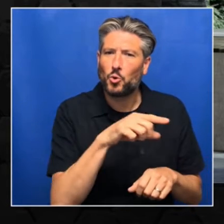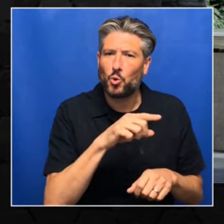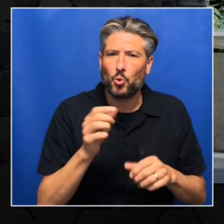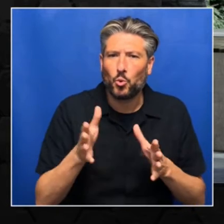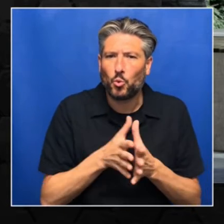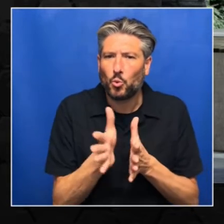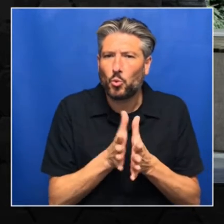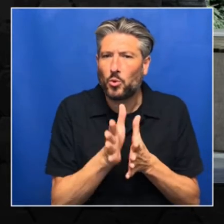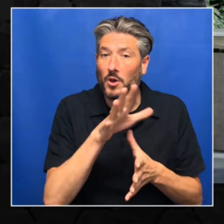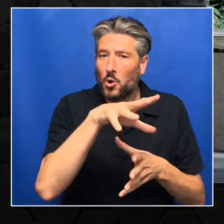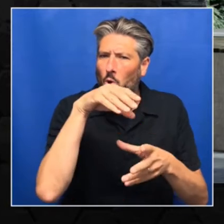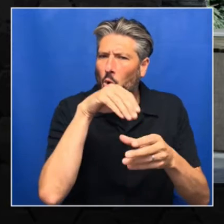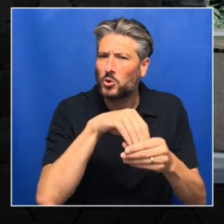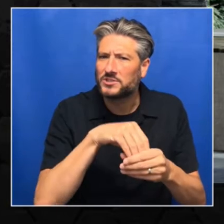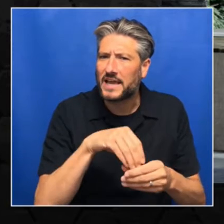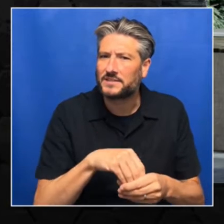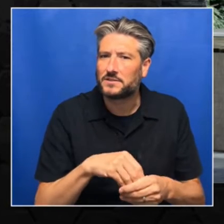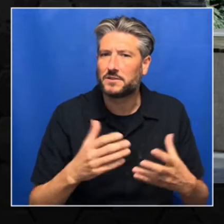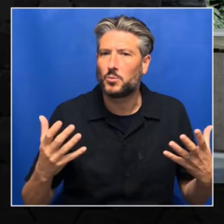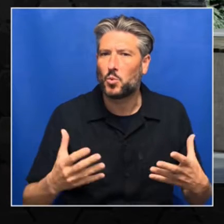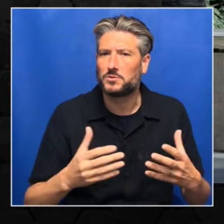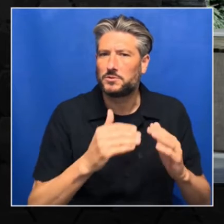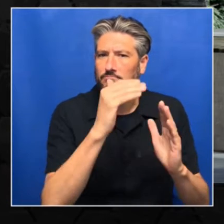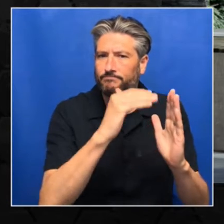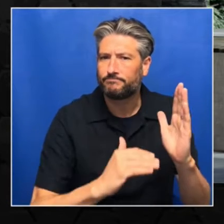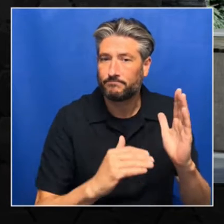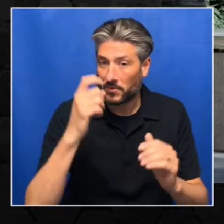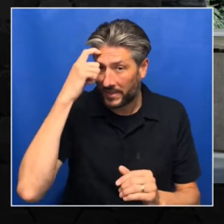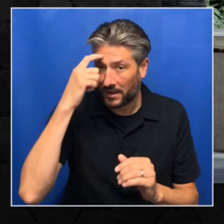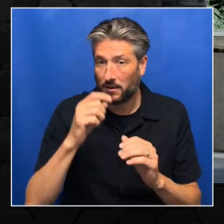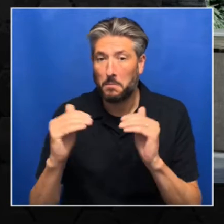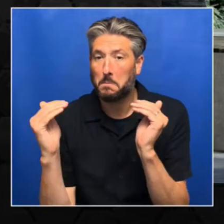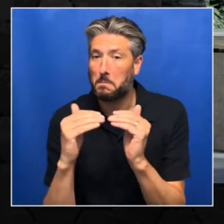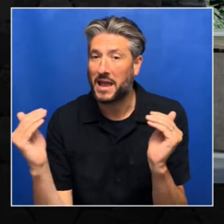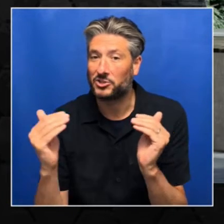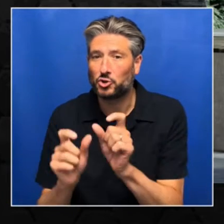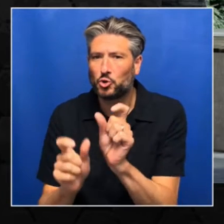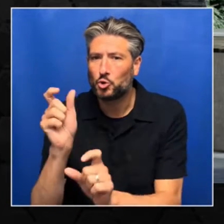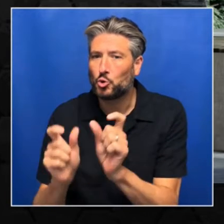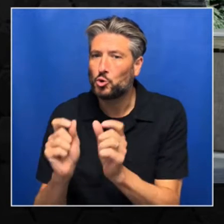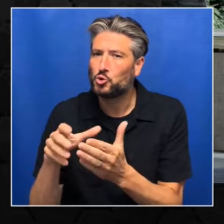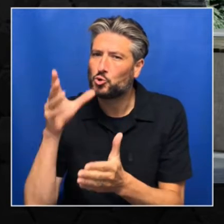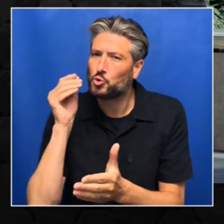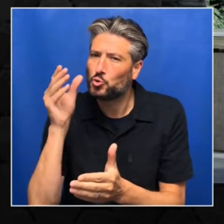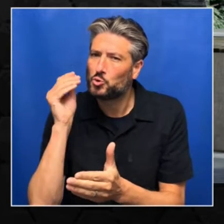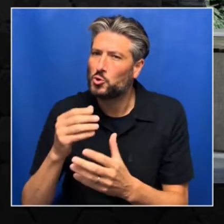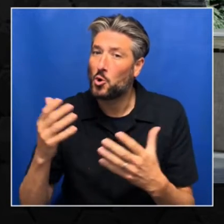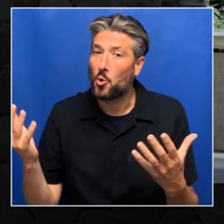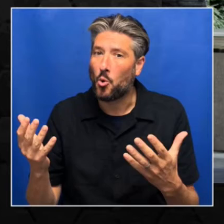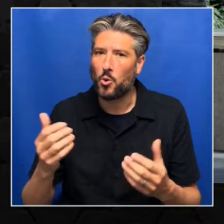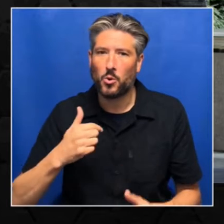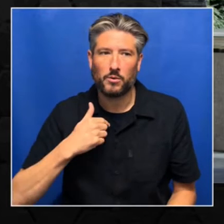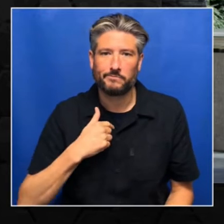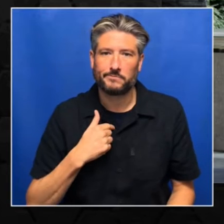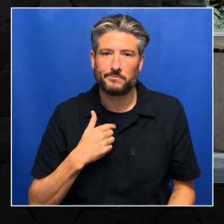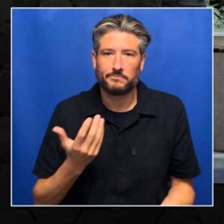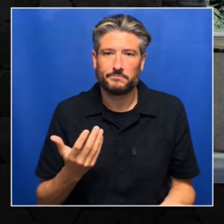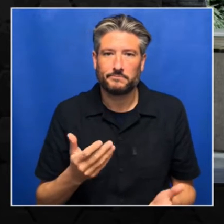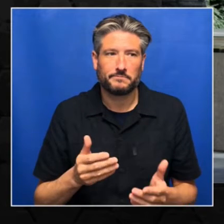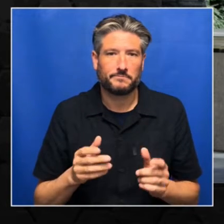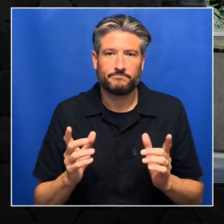do some more? Yeah, sure. So love to talk about it. Yep.